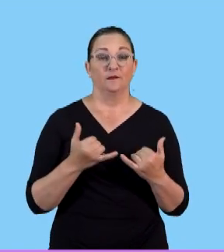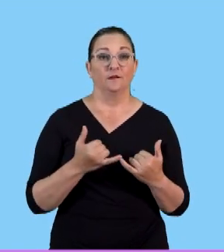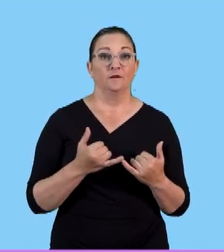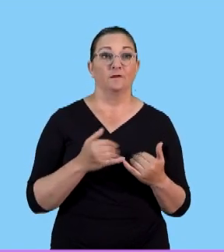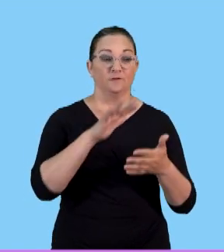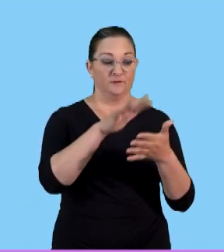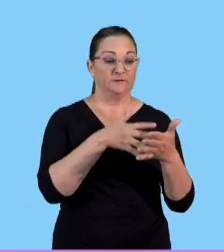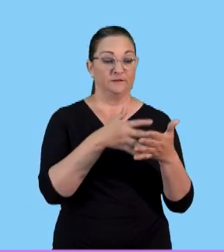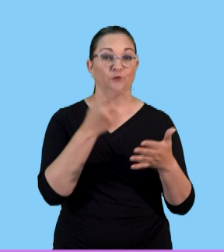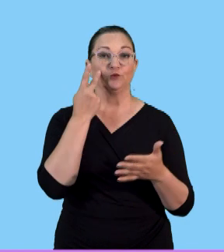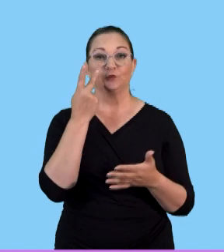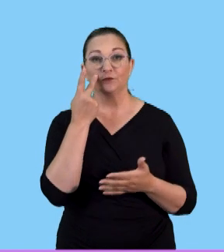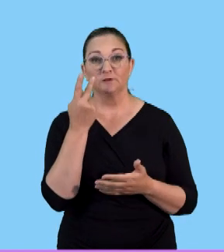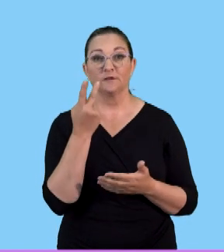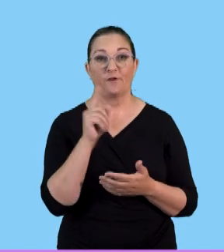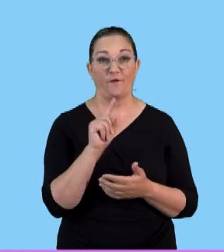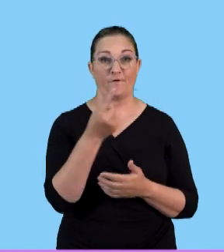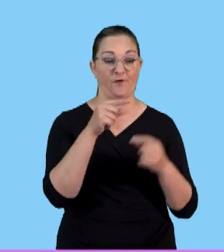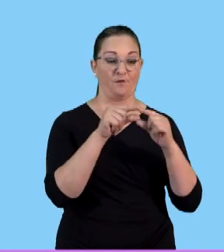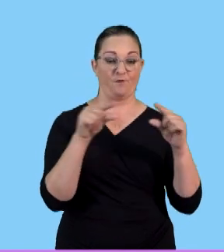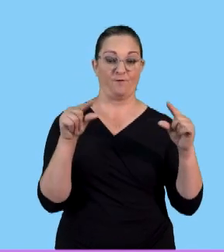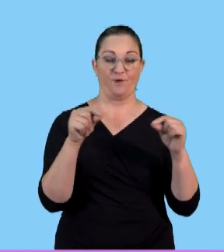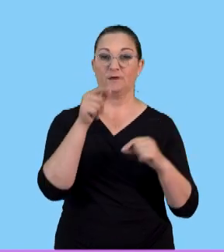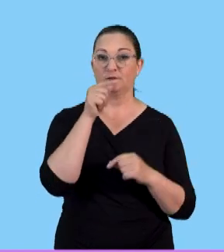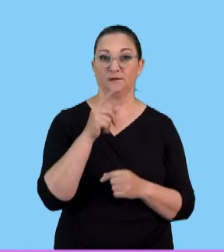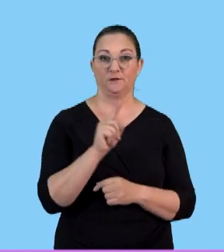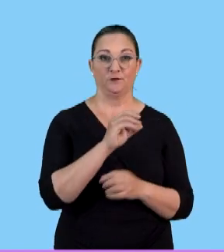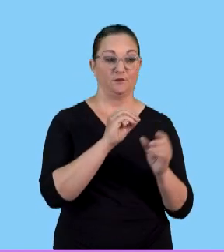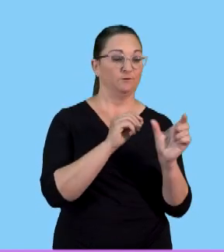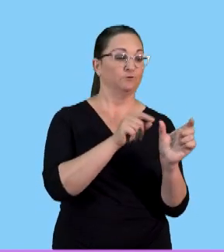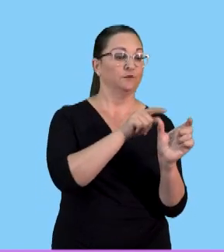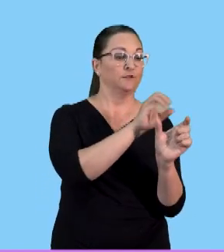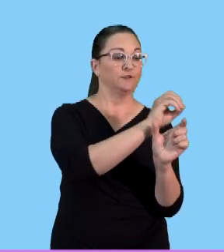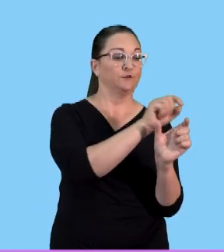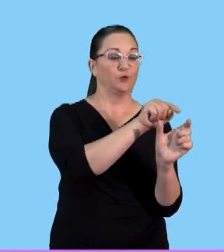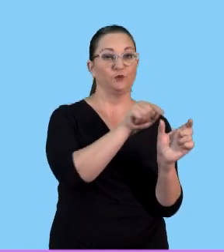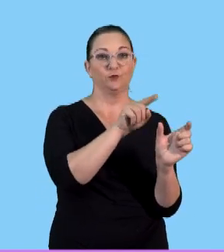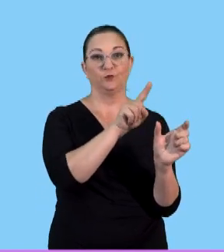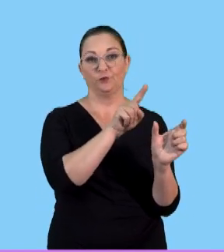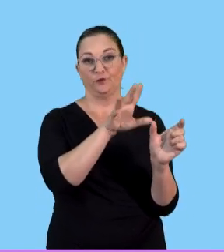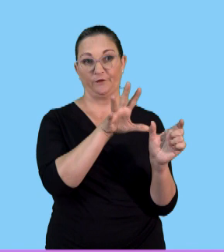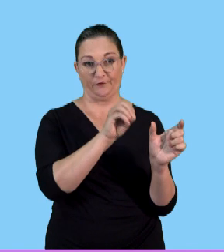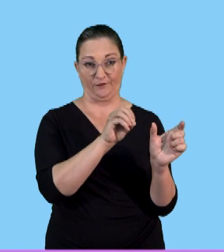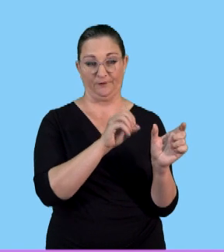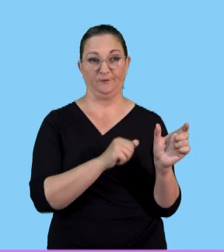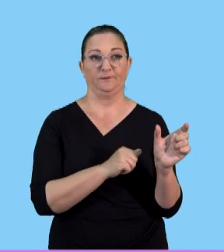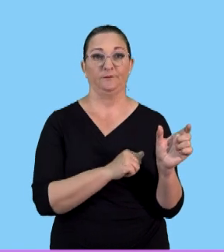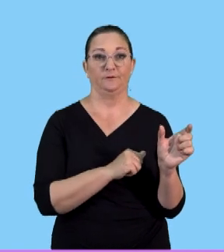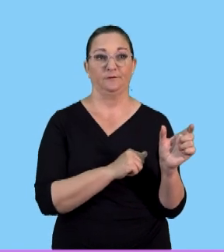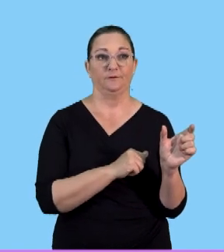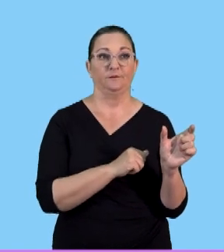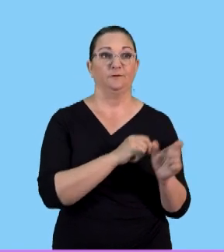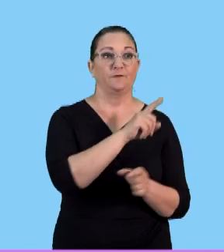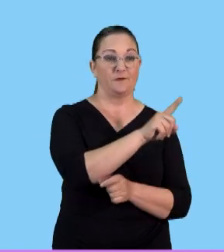we are going to go to our table looking at our first block. It says from 0 to 150. So that's what